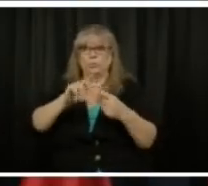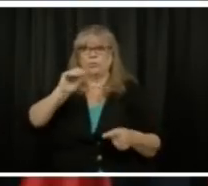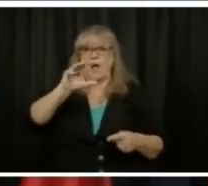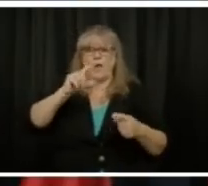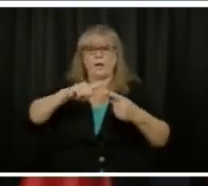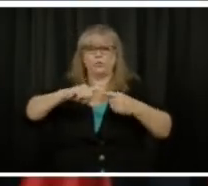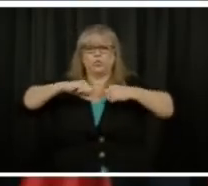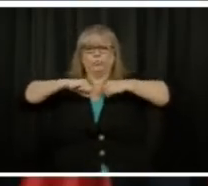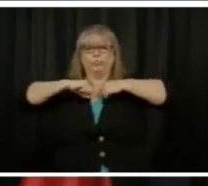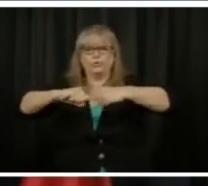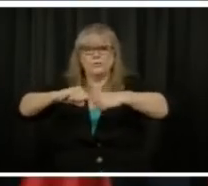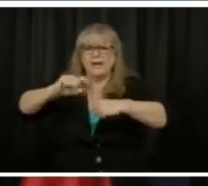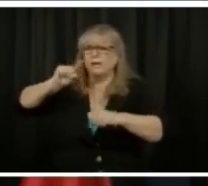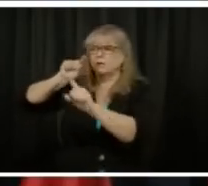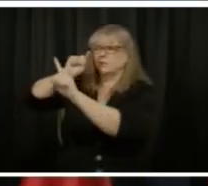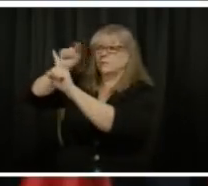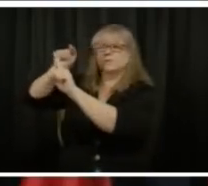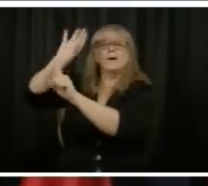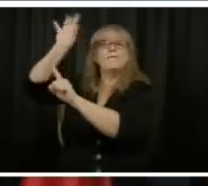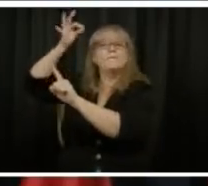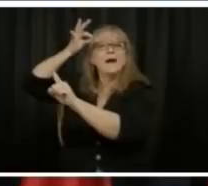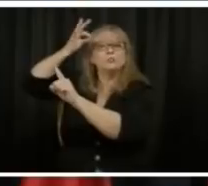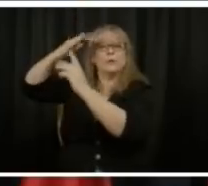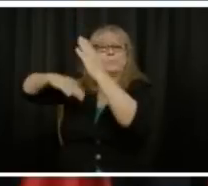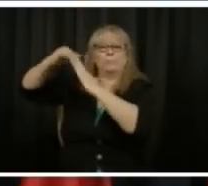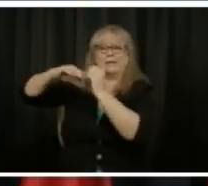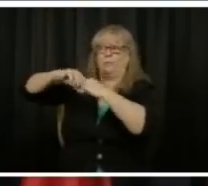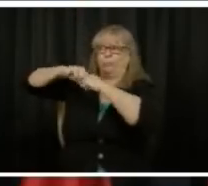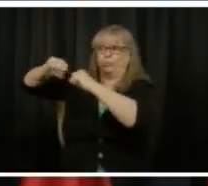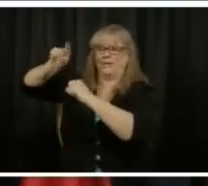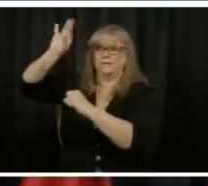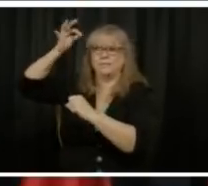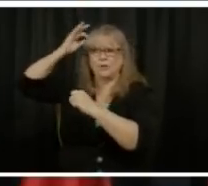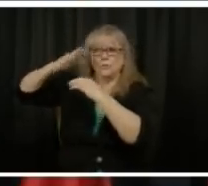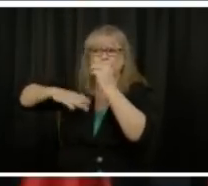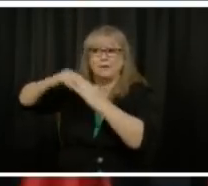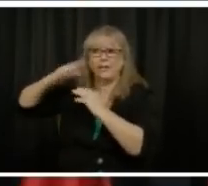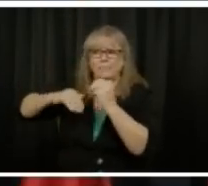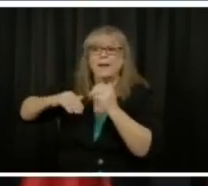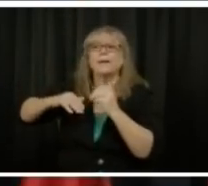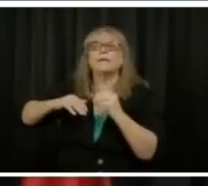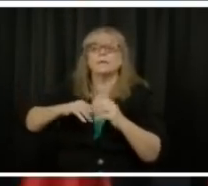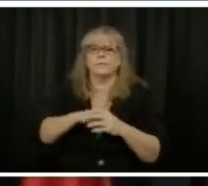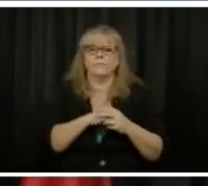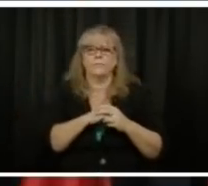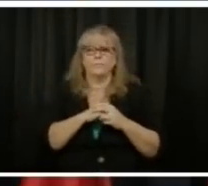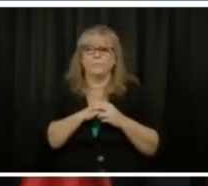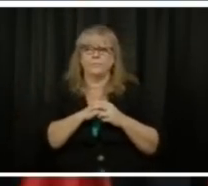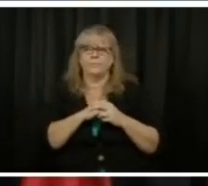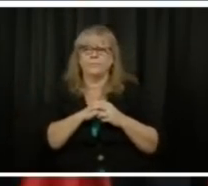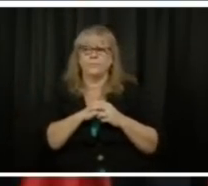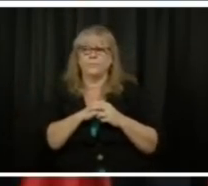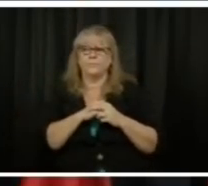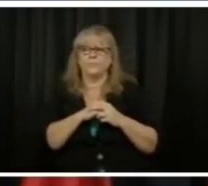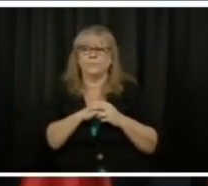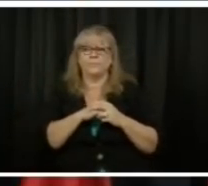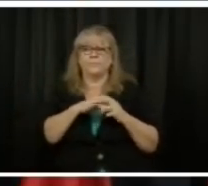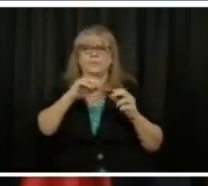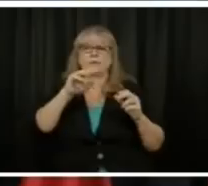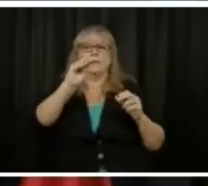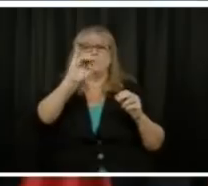or monuments or something like that. Well, yeah, we have not had any reports of that in Colorado. I